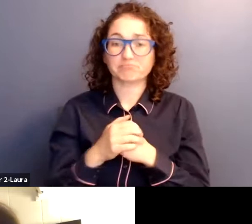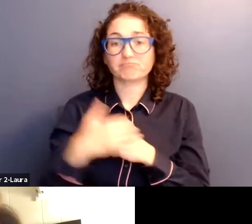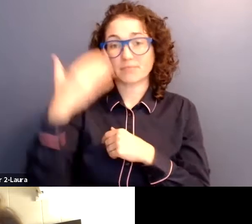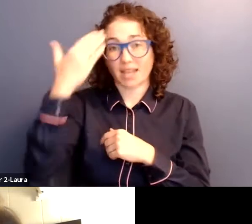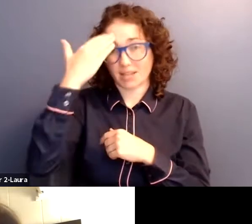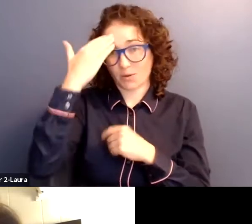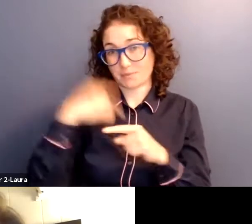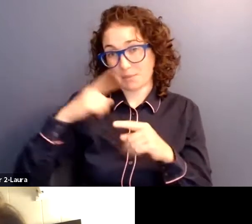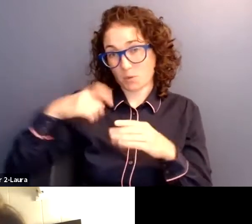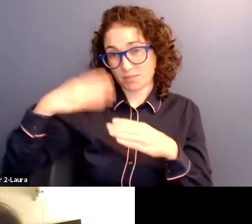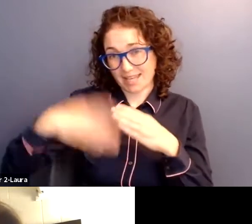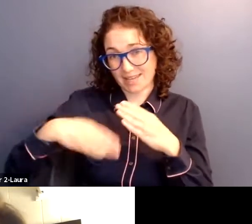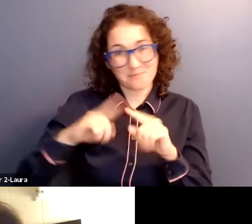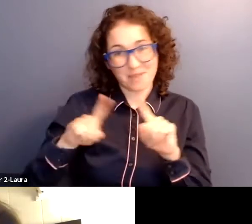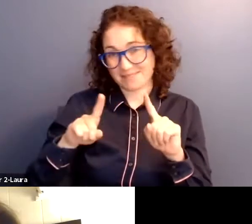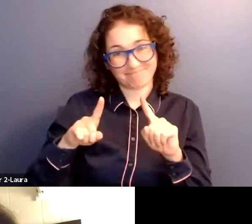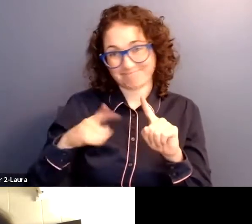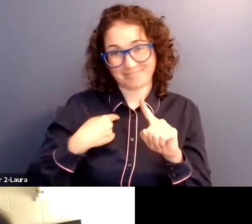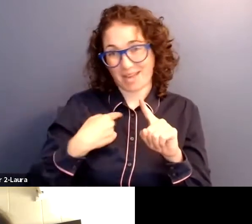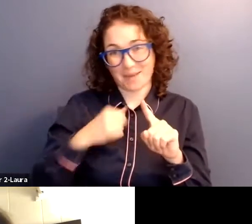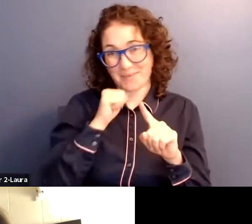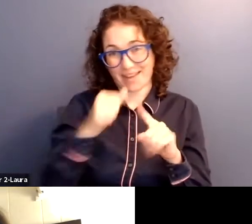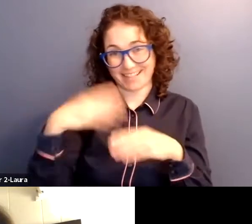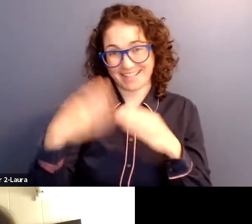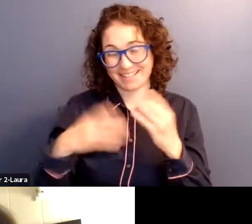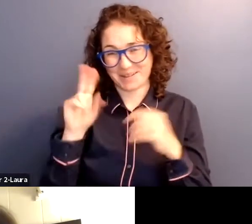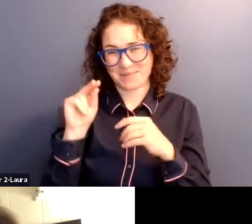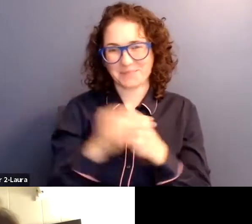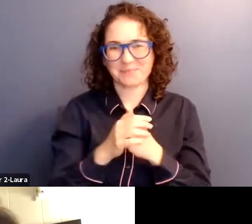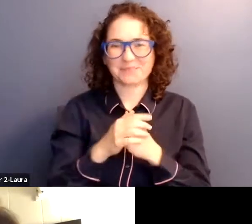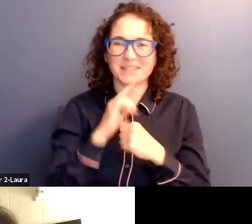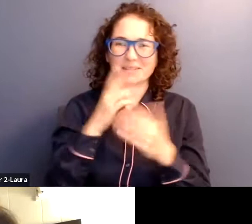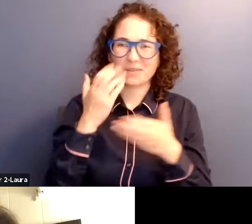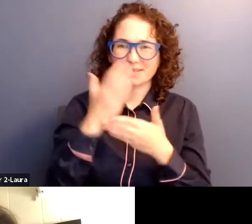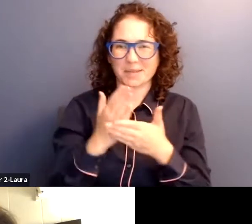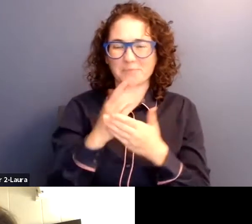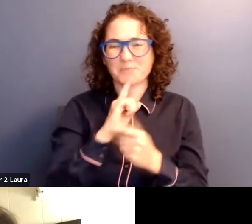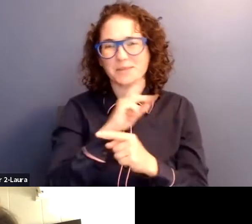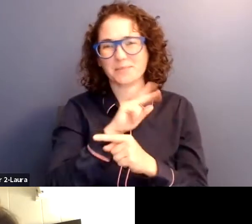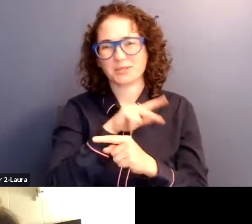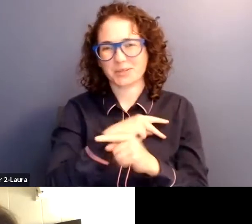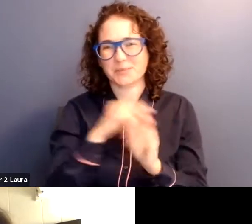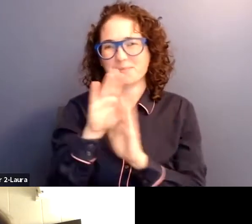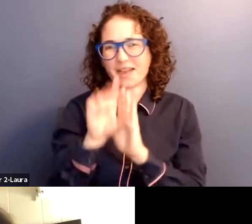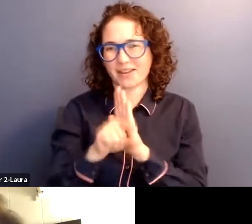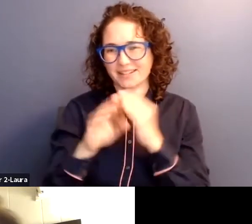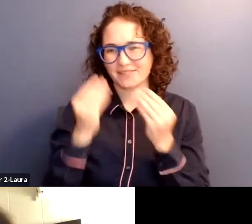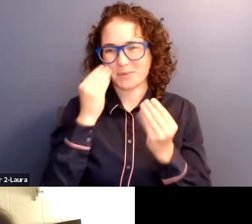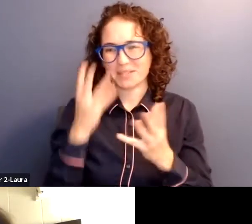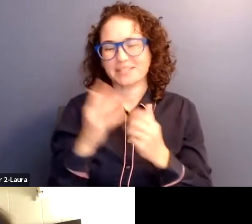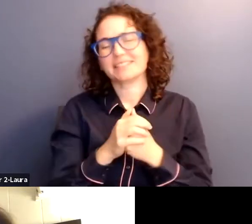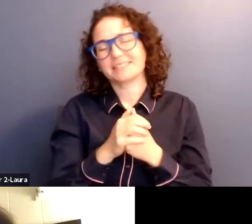where I'm supposed to end, but that's not where I'm going to end. I just want to give some personal background information. I know